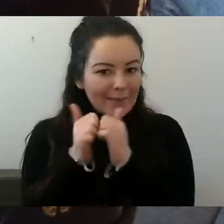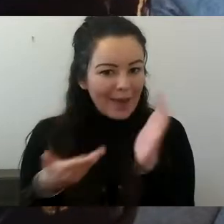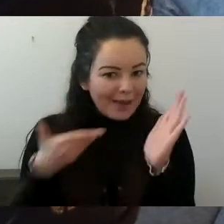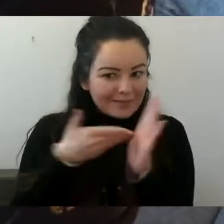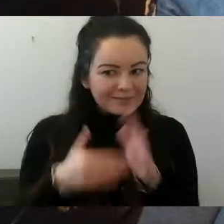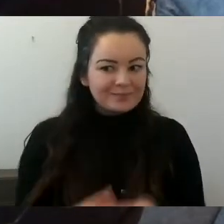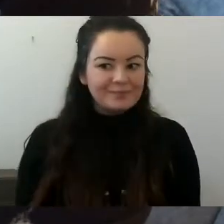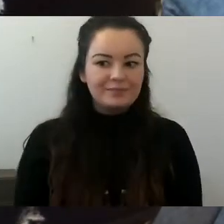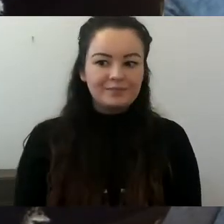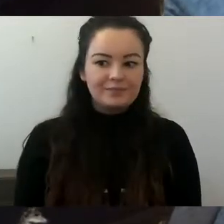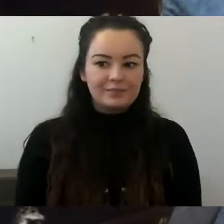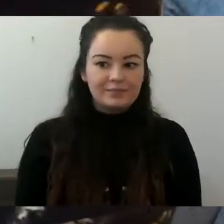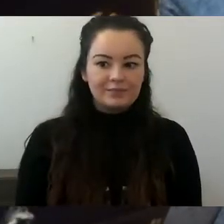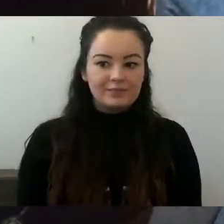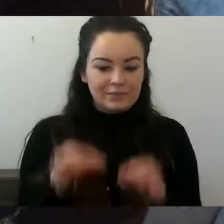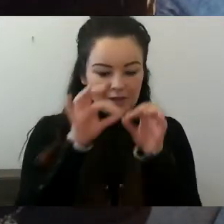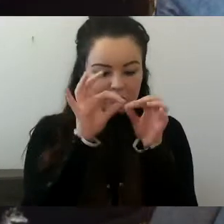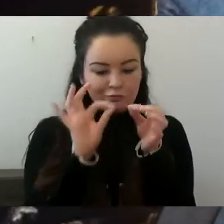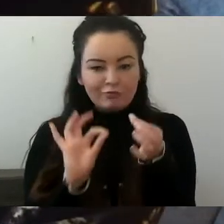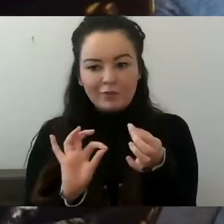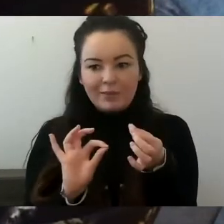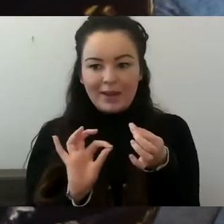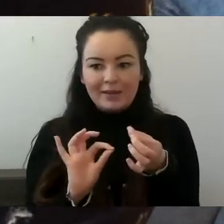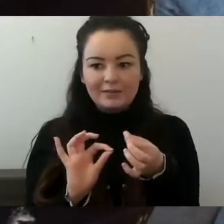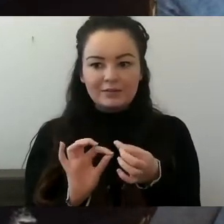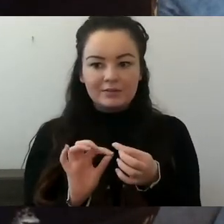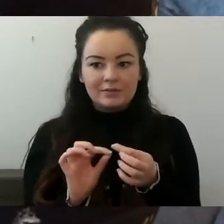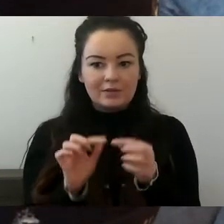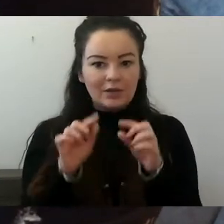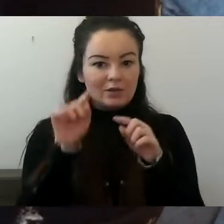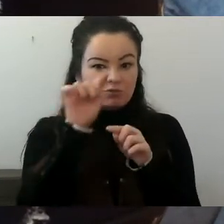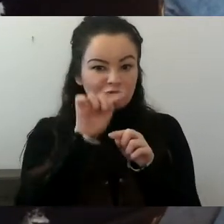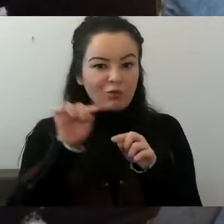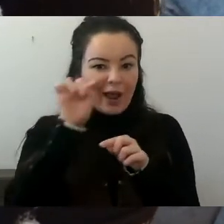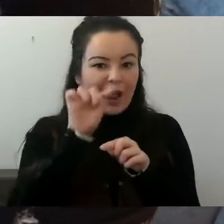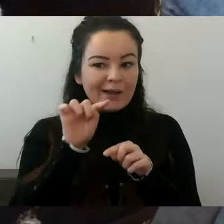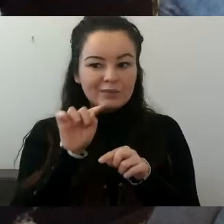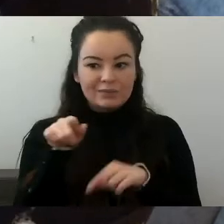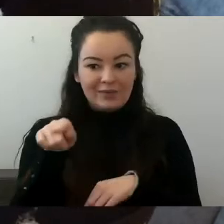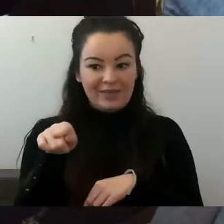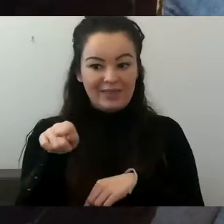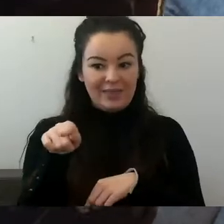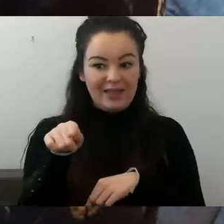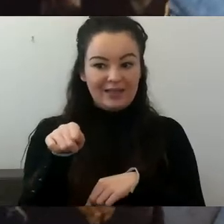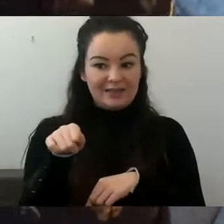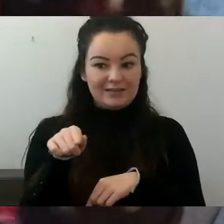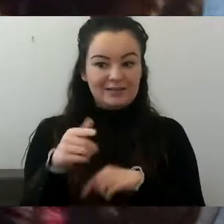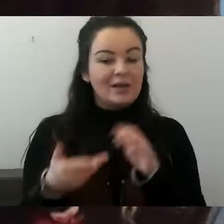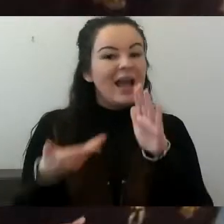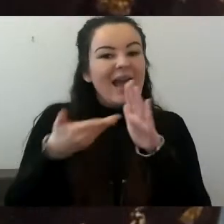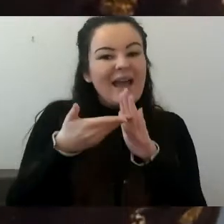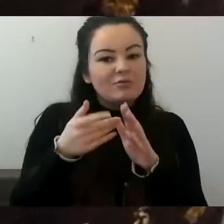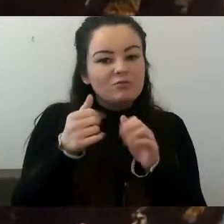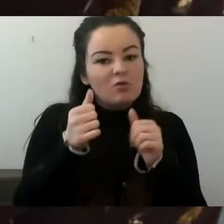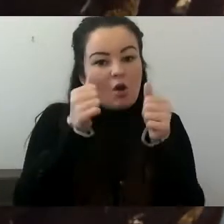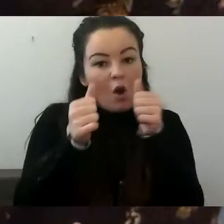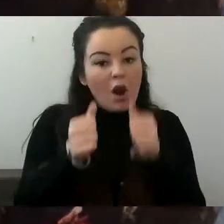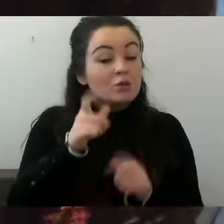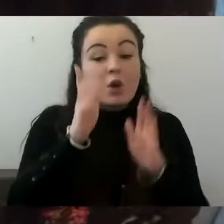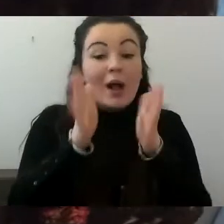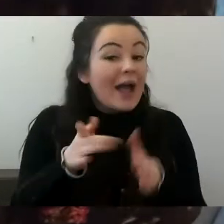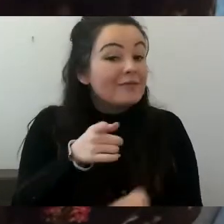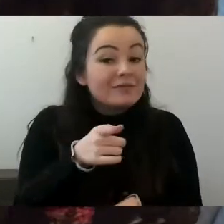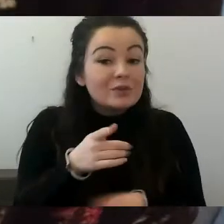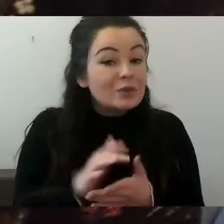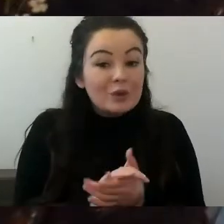wallpaper which I'm going to use. So I'm going to rip out a round shape, and this collage part is